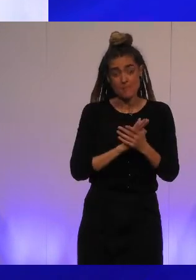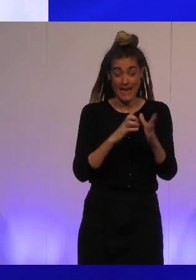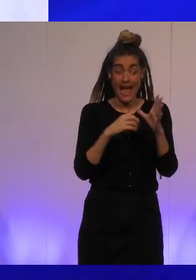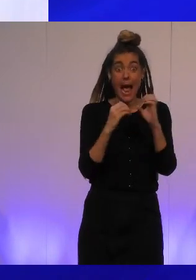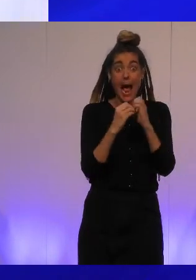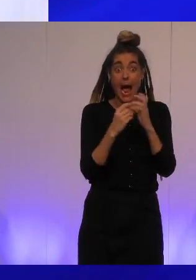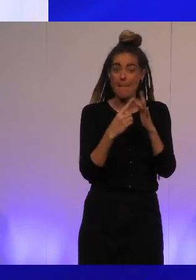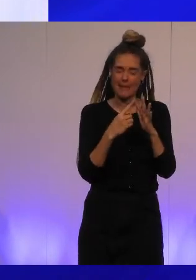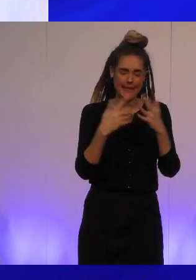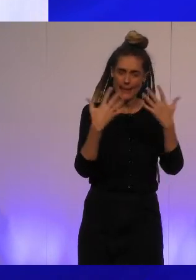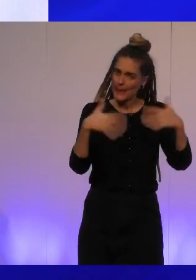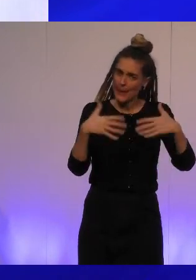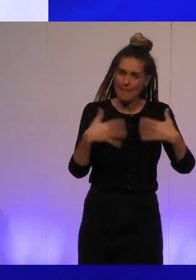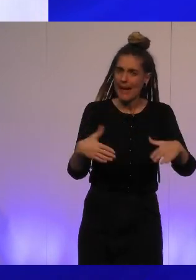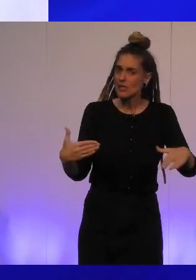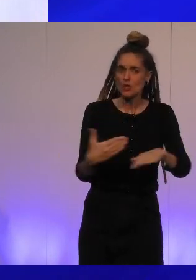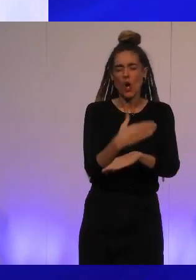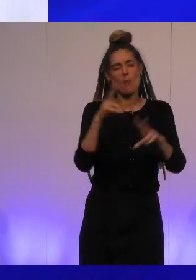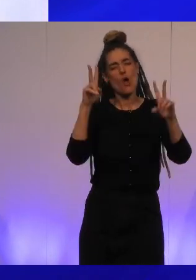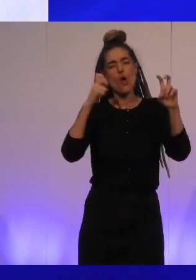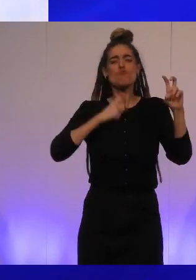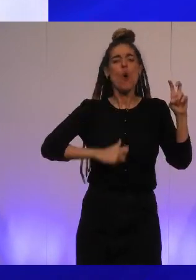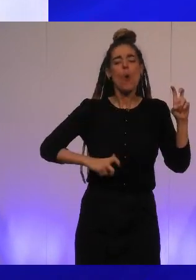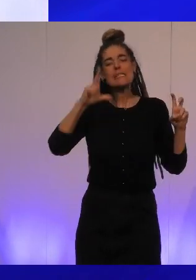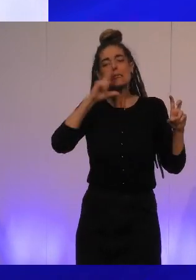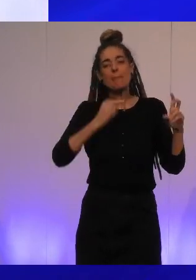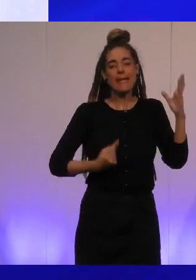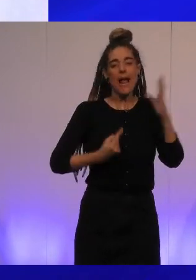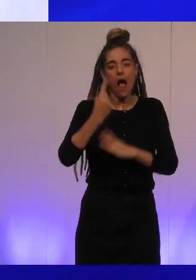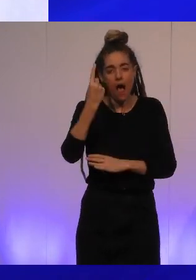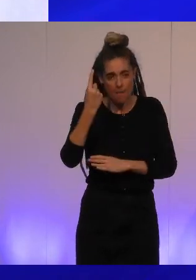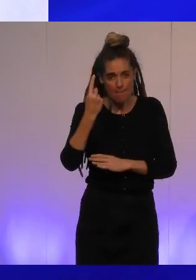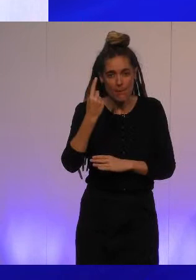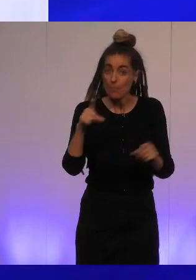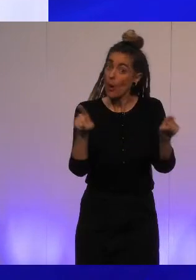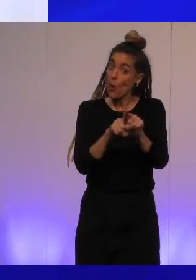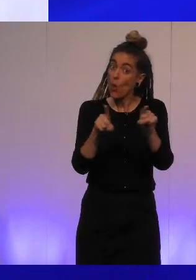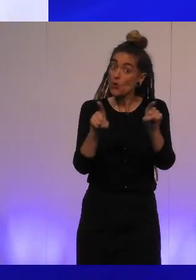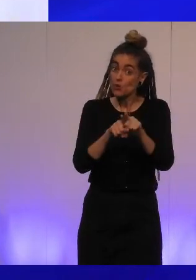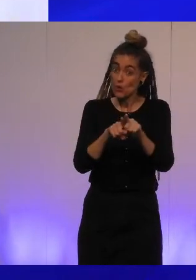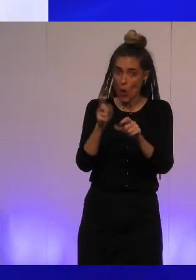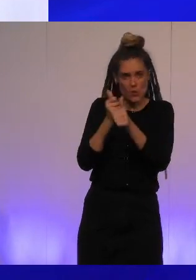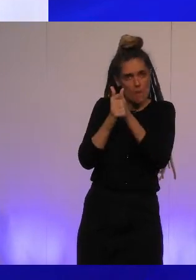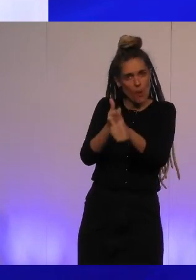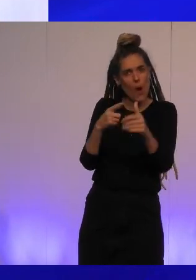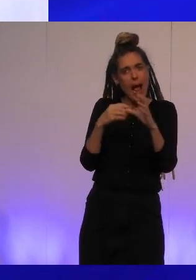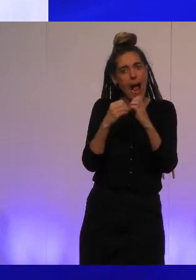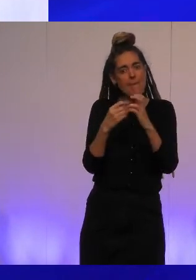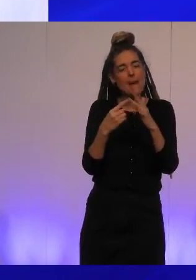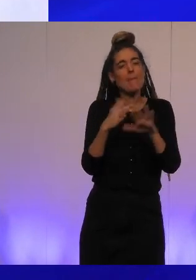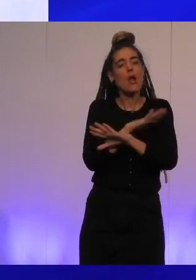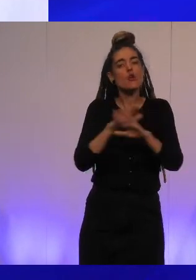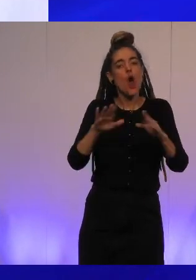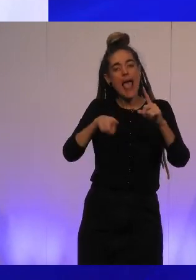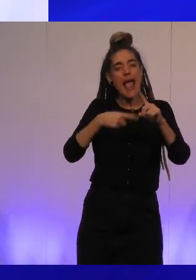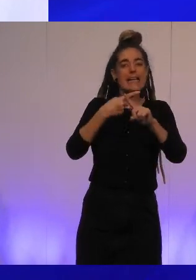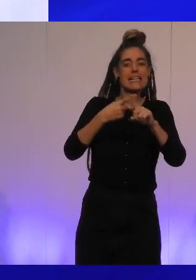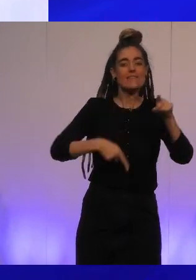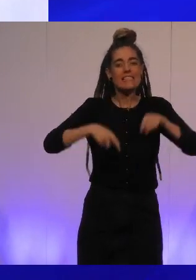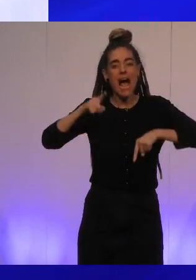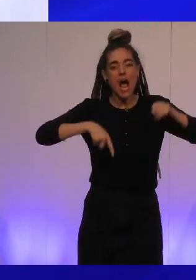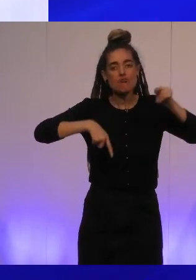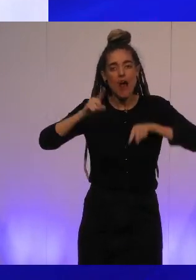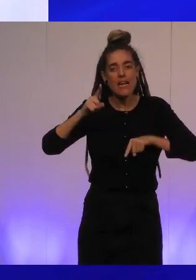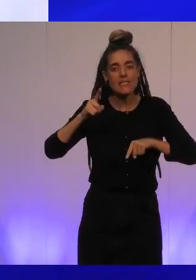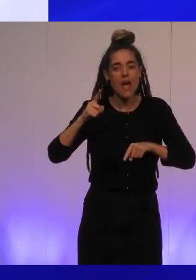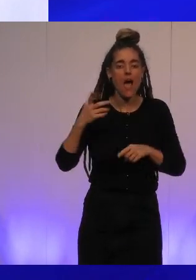job in her Freedom to Speak Up role, doesn't she? But she's also supported by a non-executive director, and that